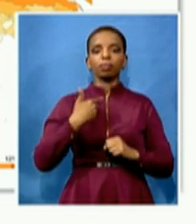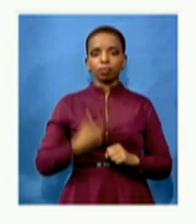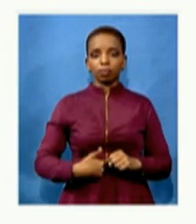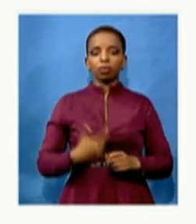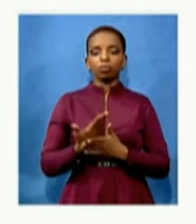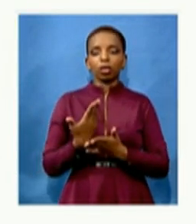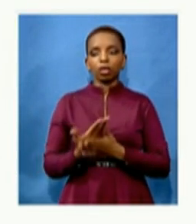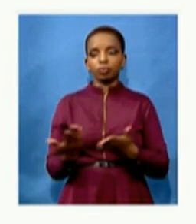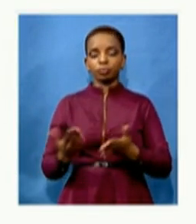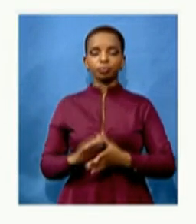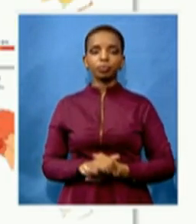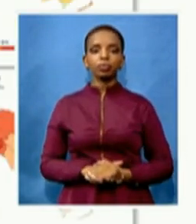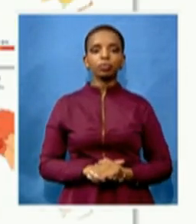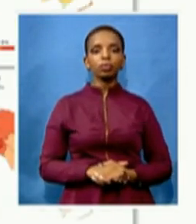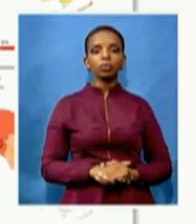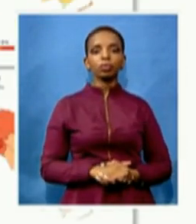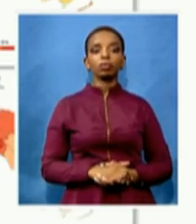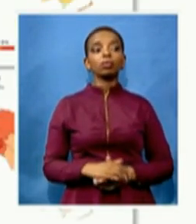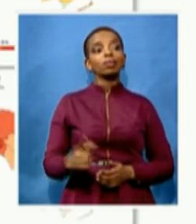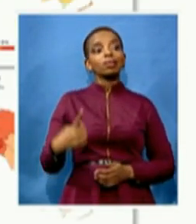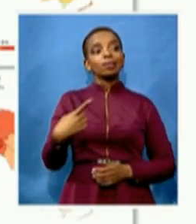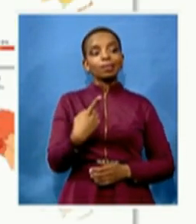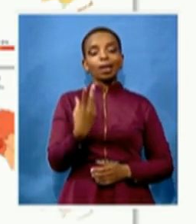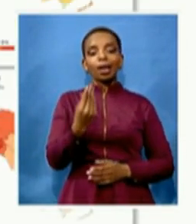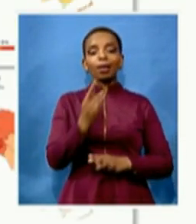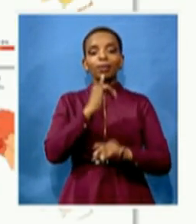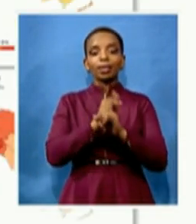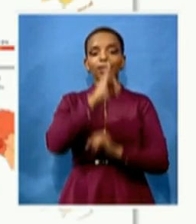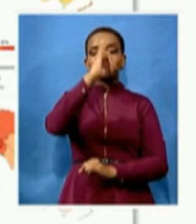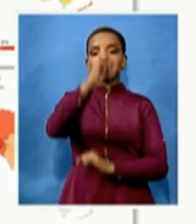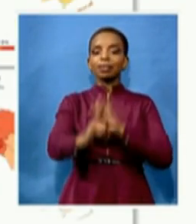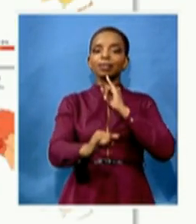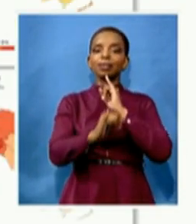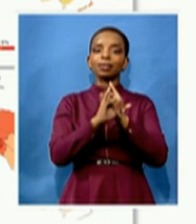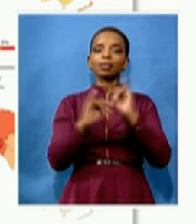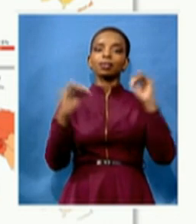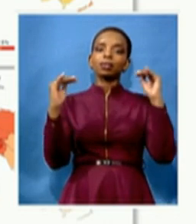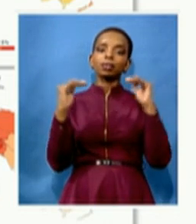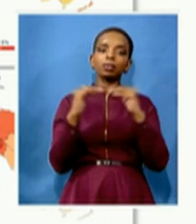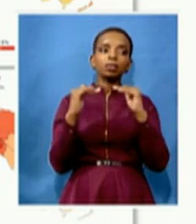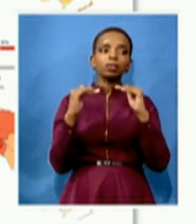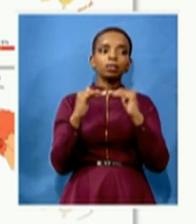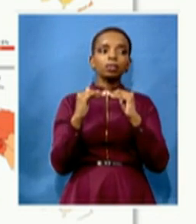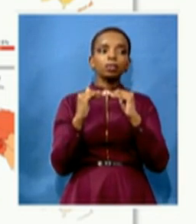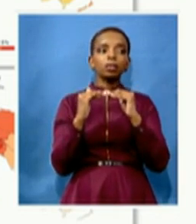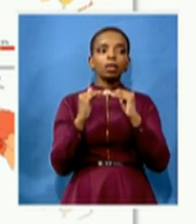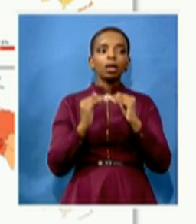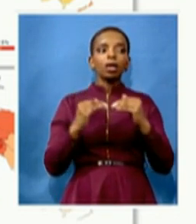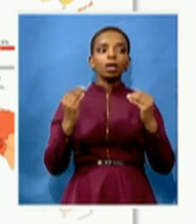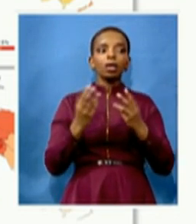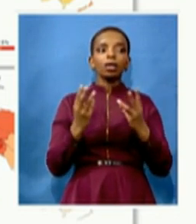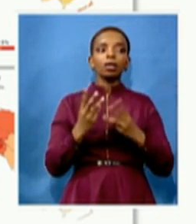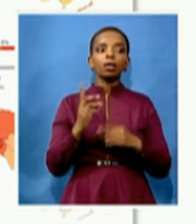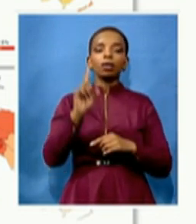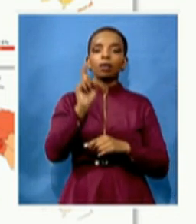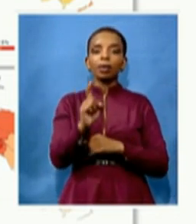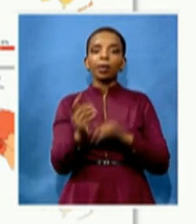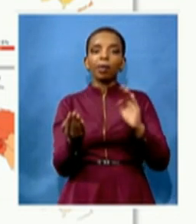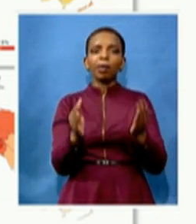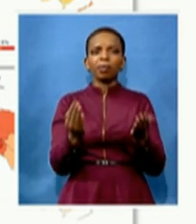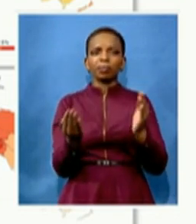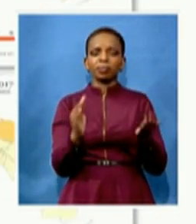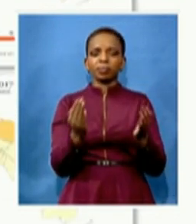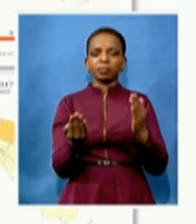international standards. Our comorbidities are moderate compared to international standards. HIV and TB are a real